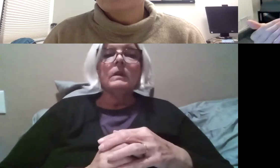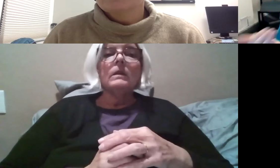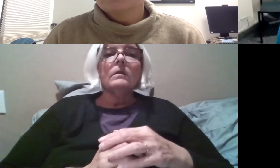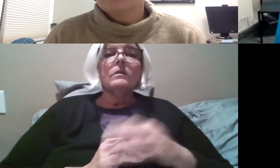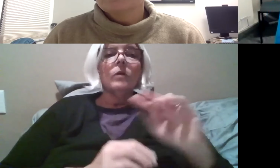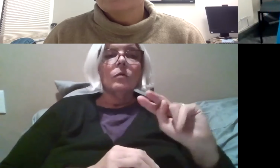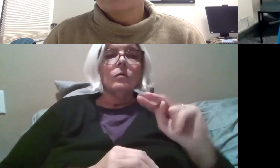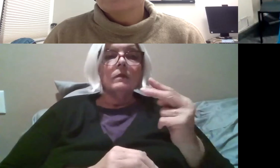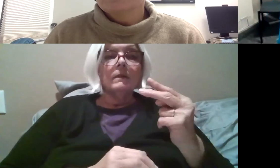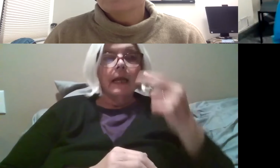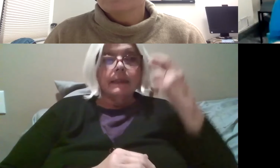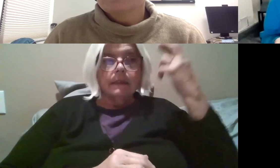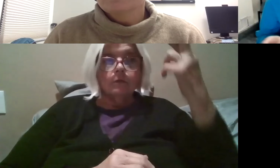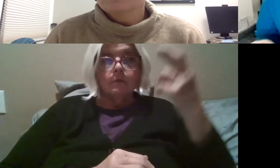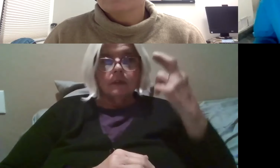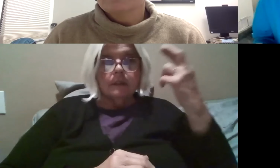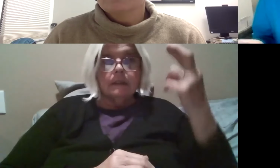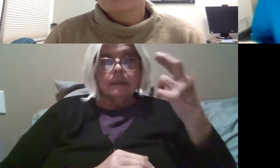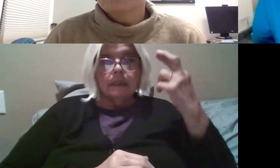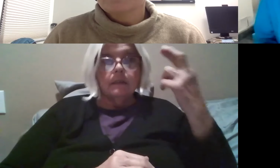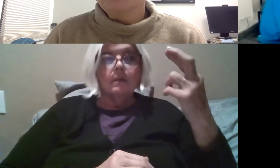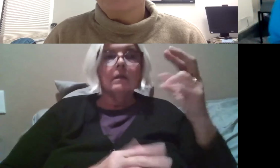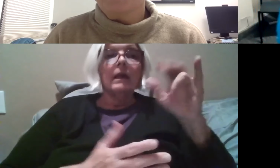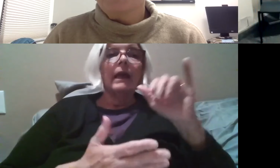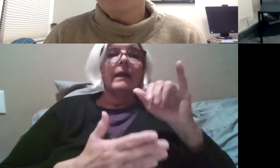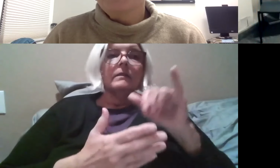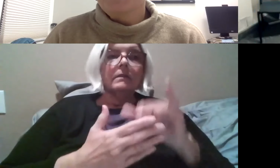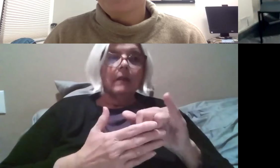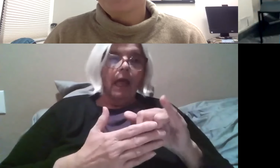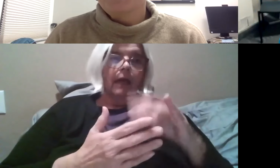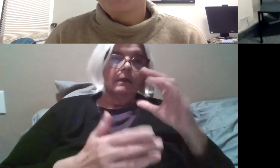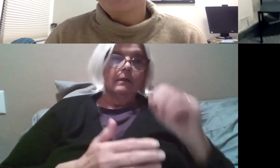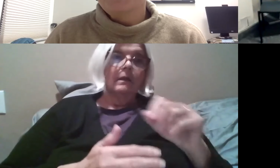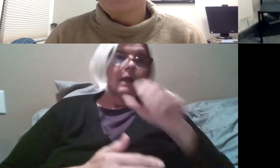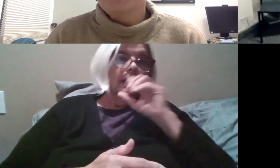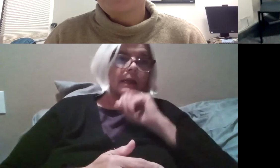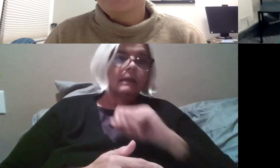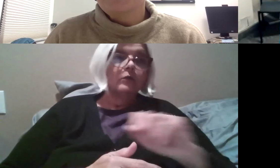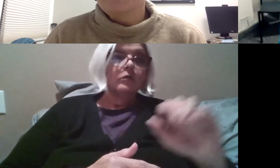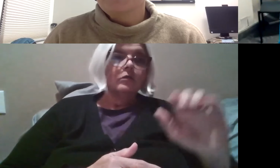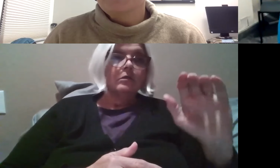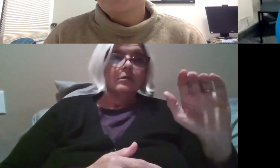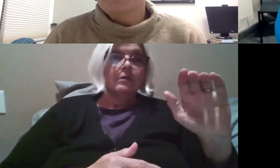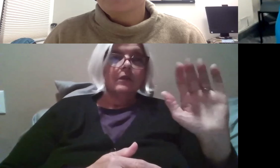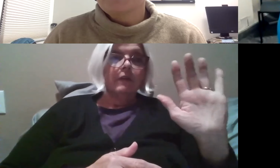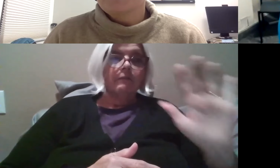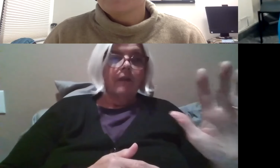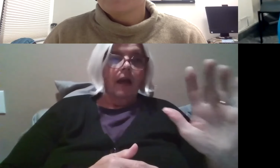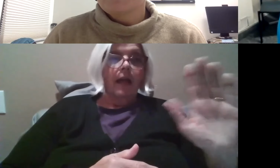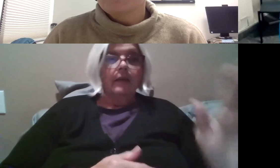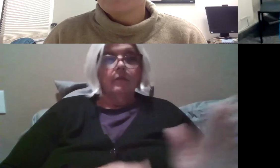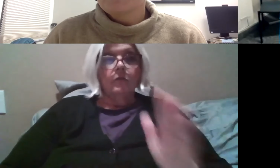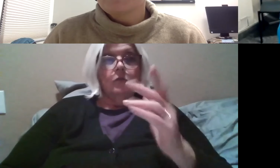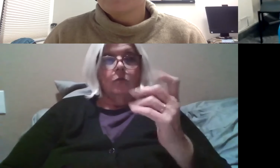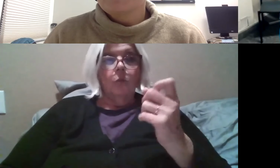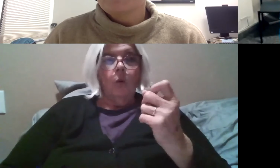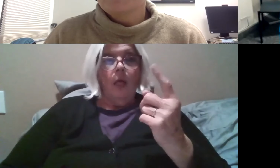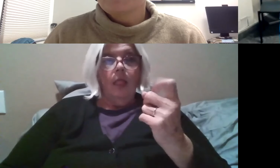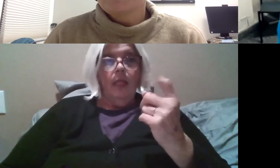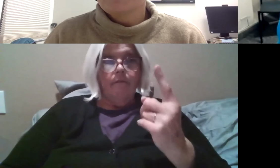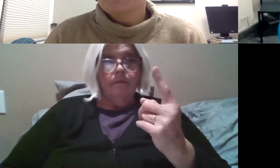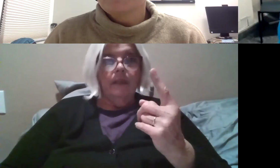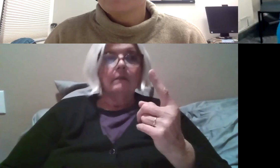the dose is smaller. So one of the thoughts is perhaps there will be less vaccine-associated myocarditis. And